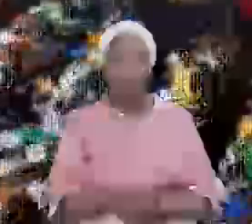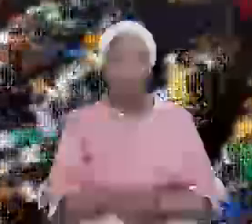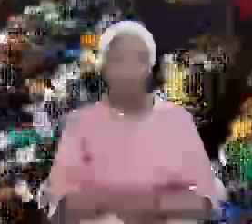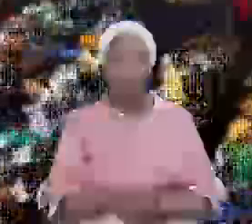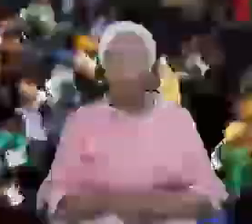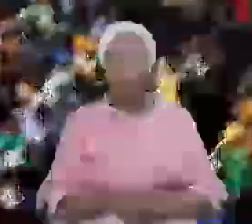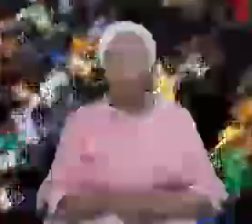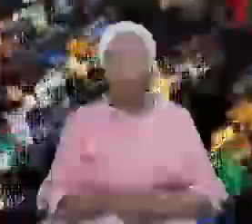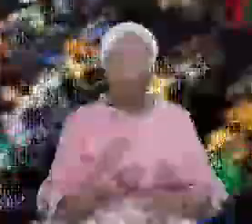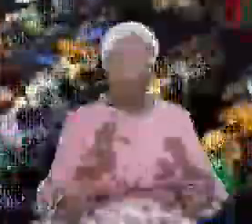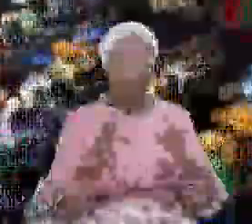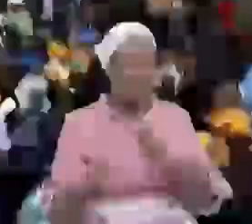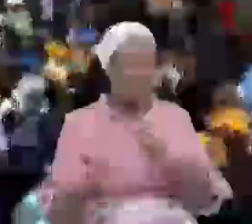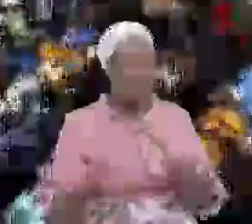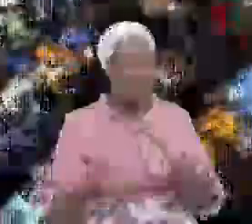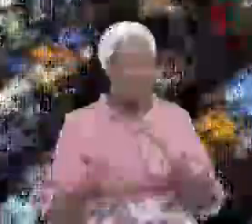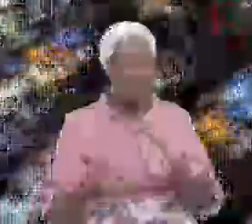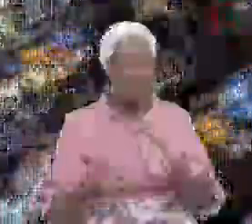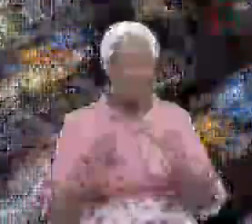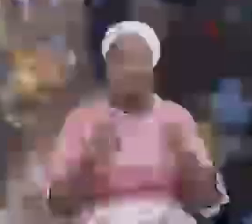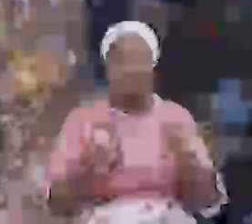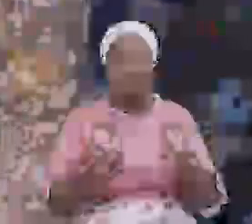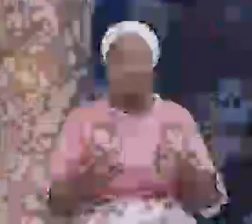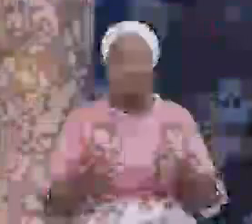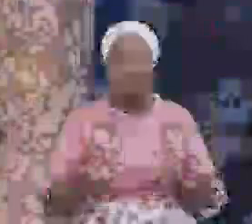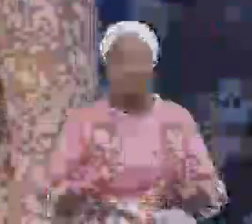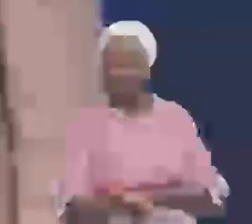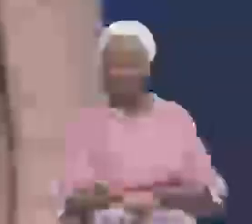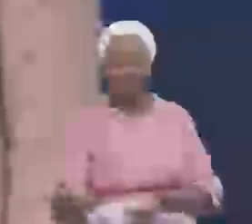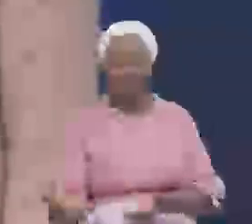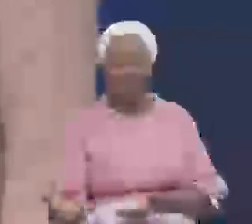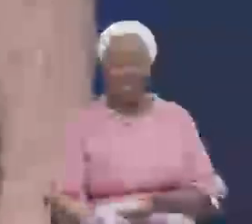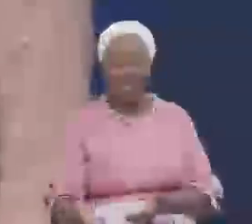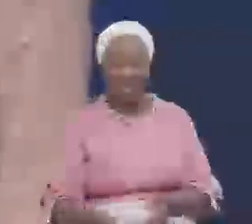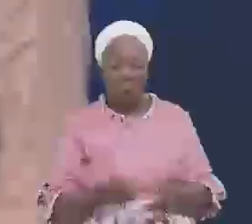Many people hurry up for many other things.